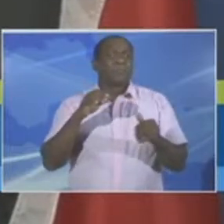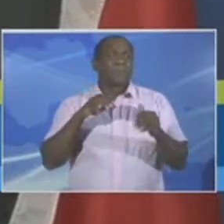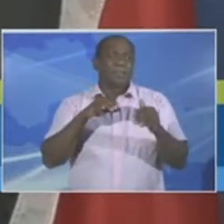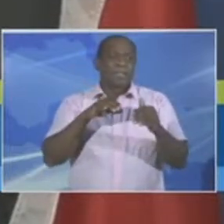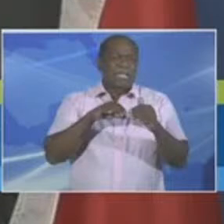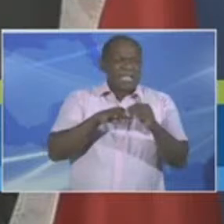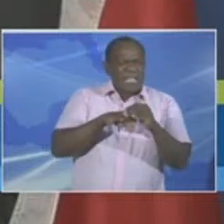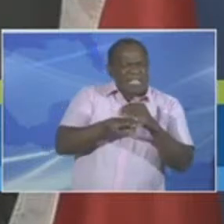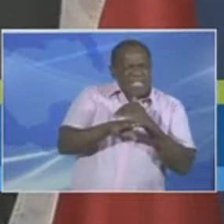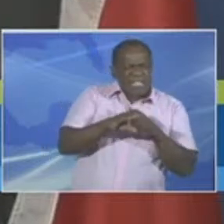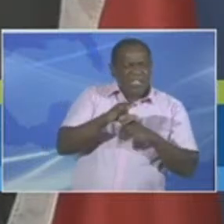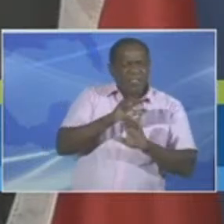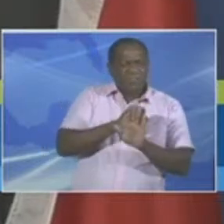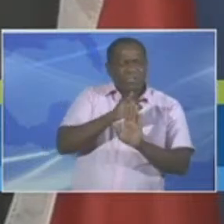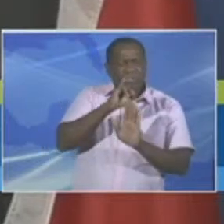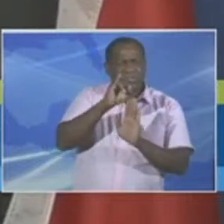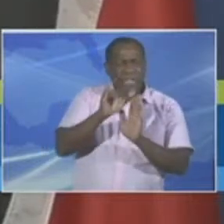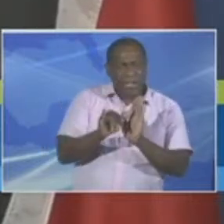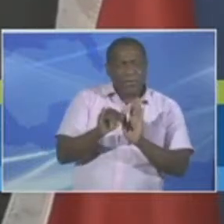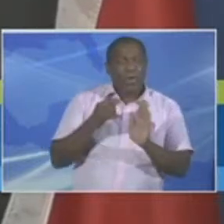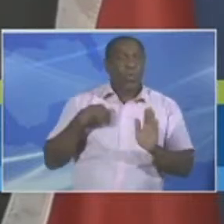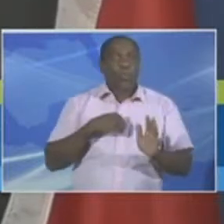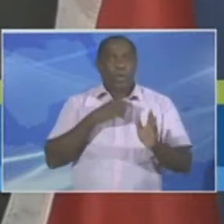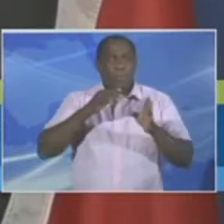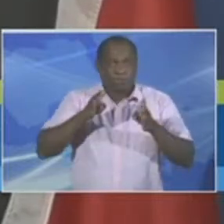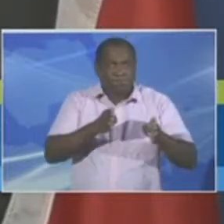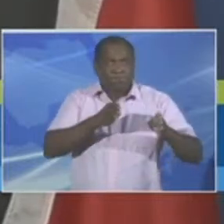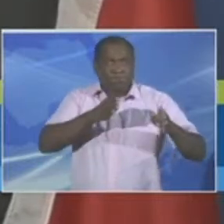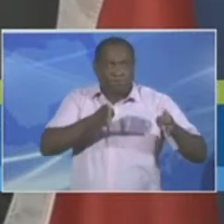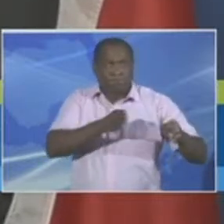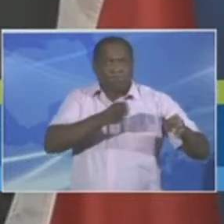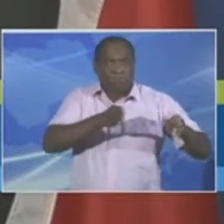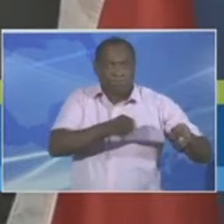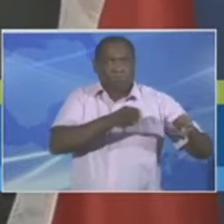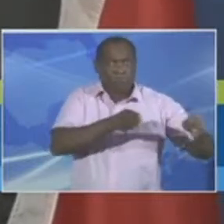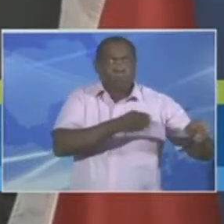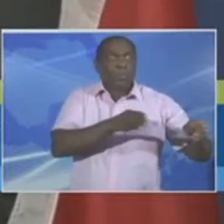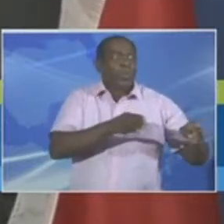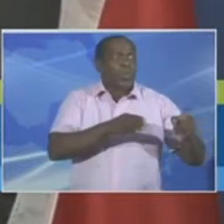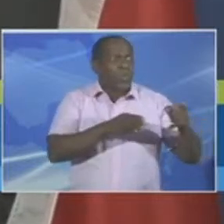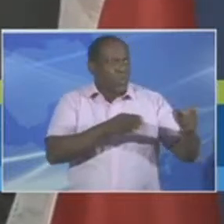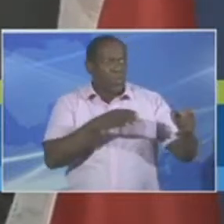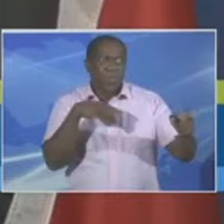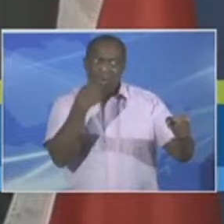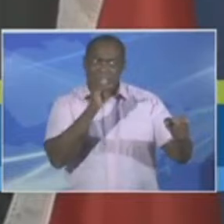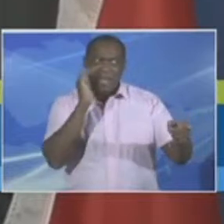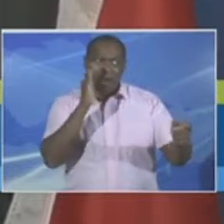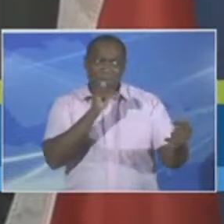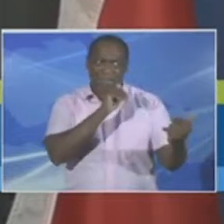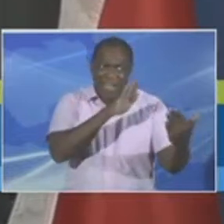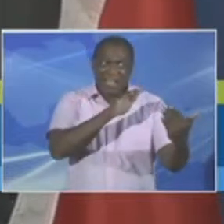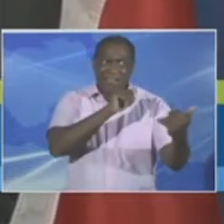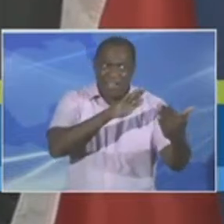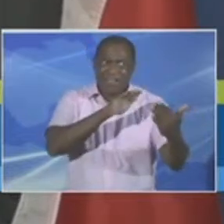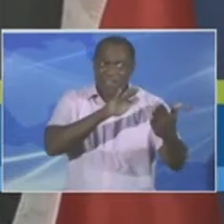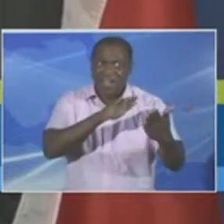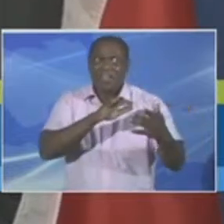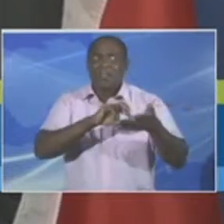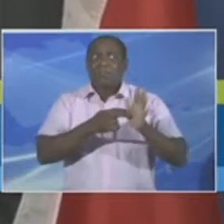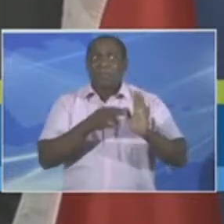we were saying that if this is what we are facing, and the way out of it is